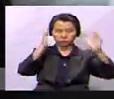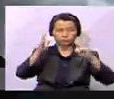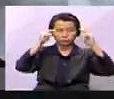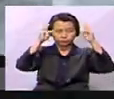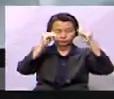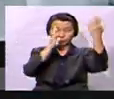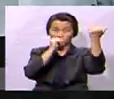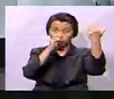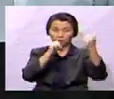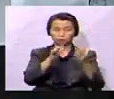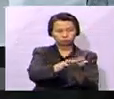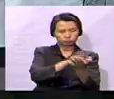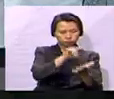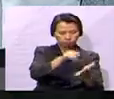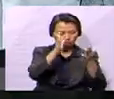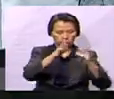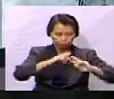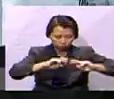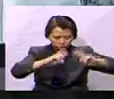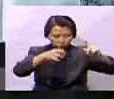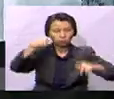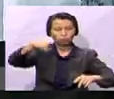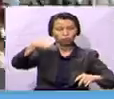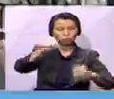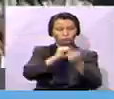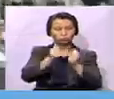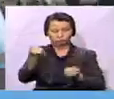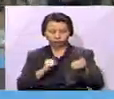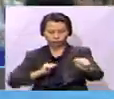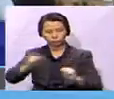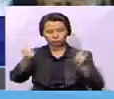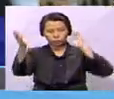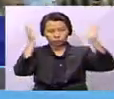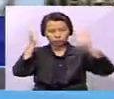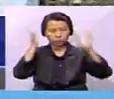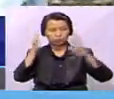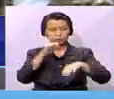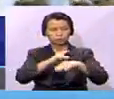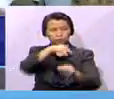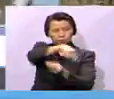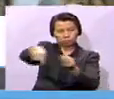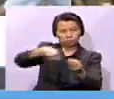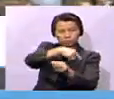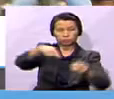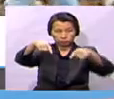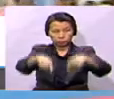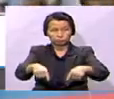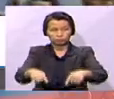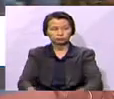Menteri berharap Akademi tersebut bakal meningkatkan mutu sukan Taekwondo negara di rantau ini.